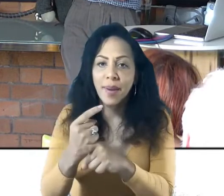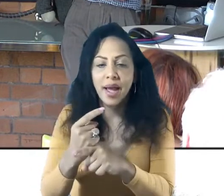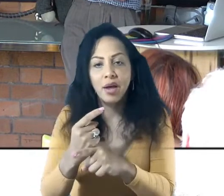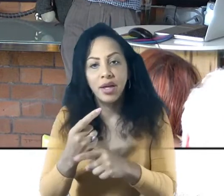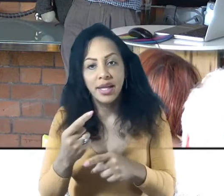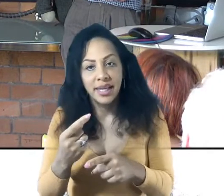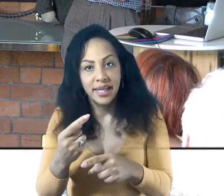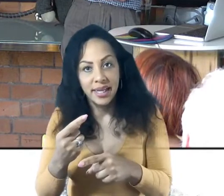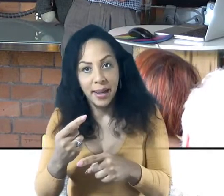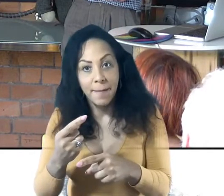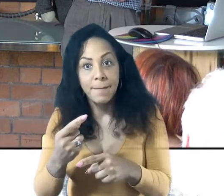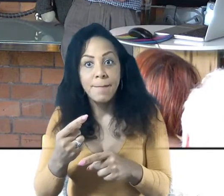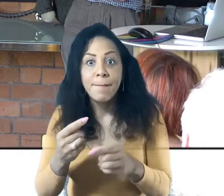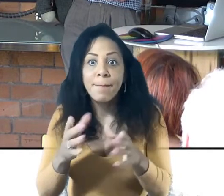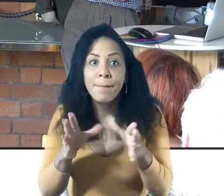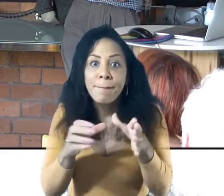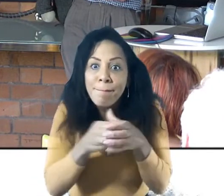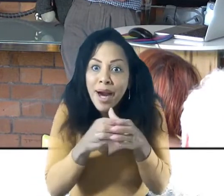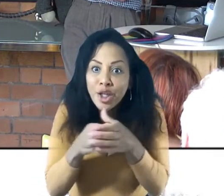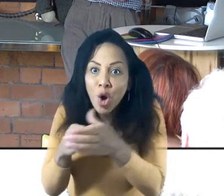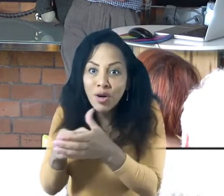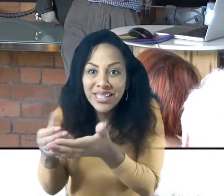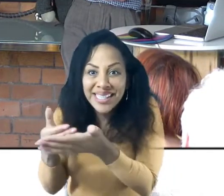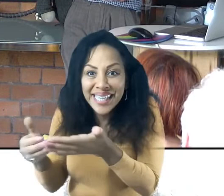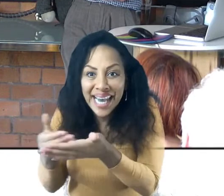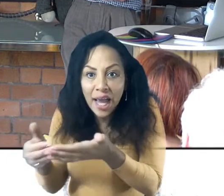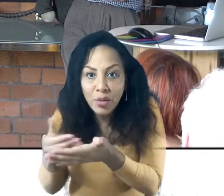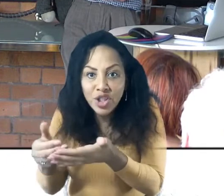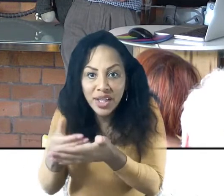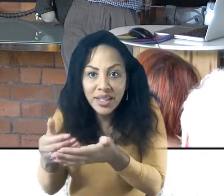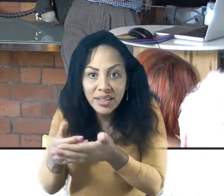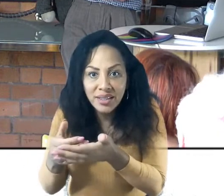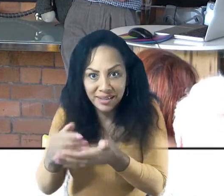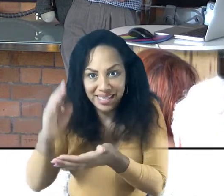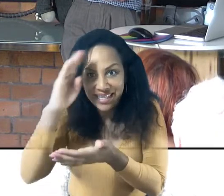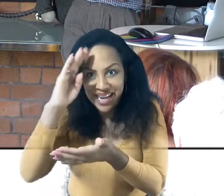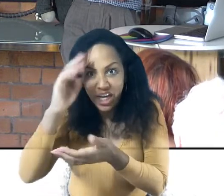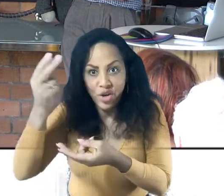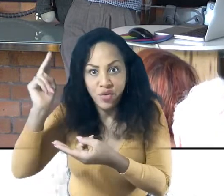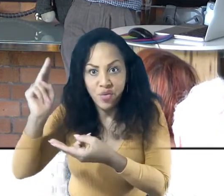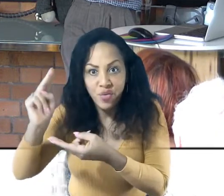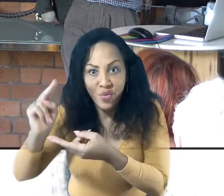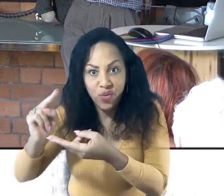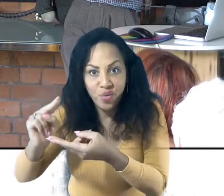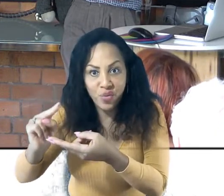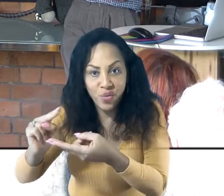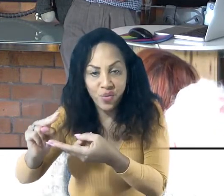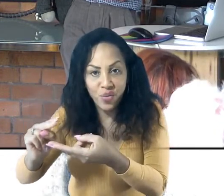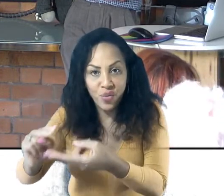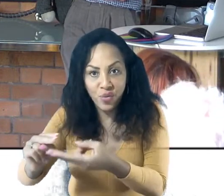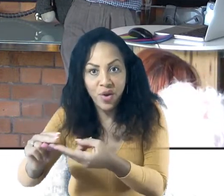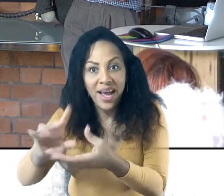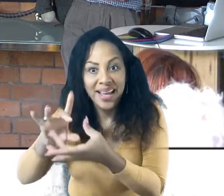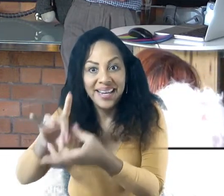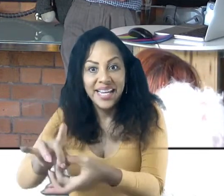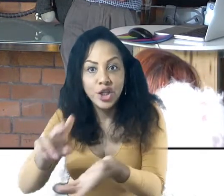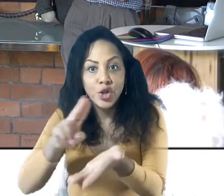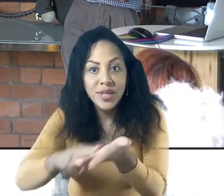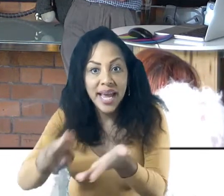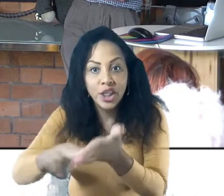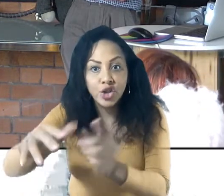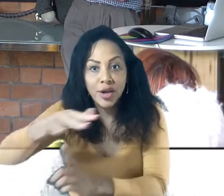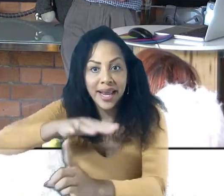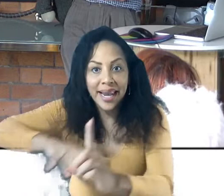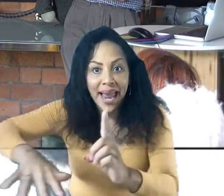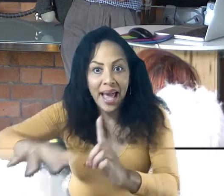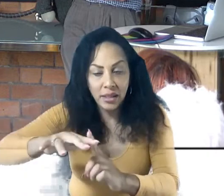minority languages that reveals different ways of relating to land and nature. So in a way, the perfect bookend to what we talked about today. If anybody here